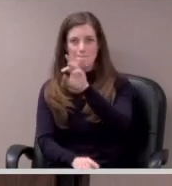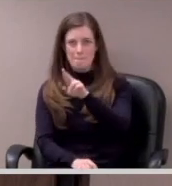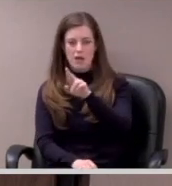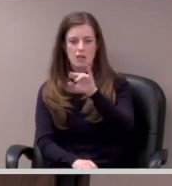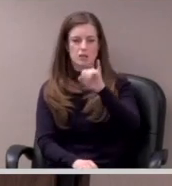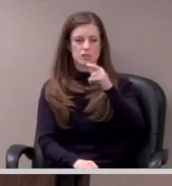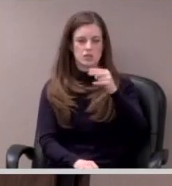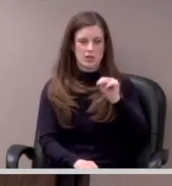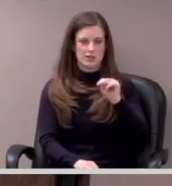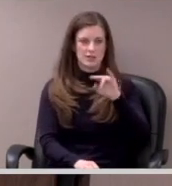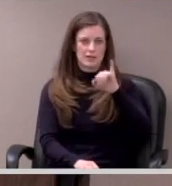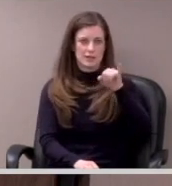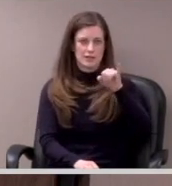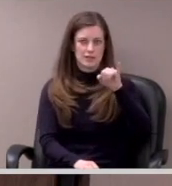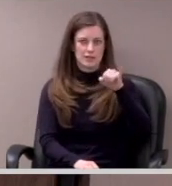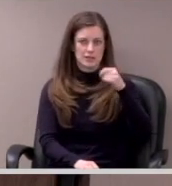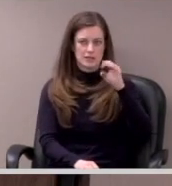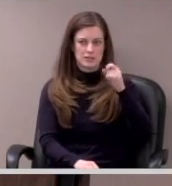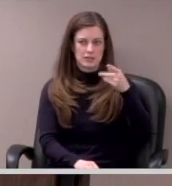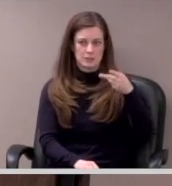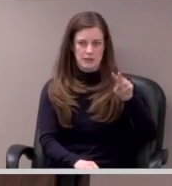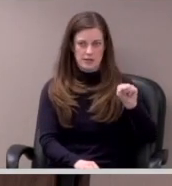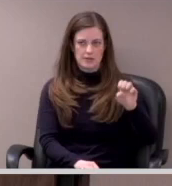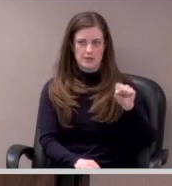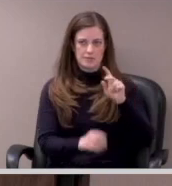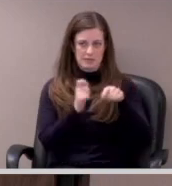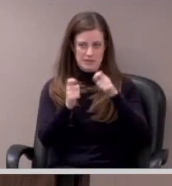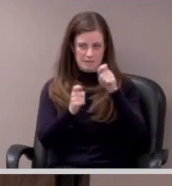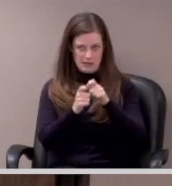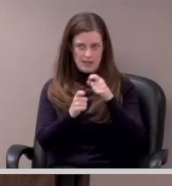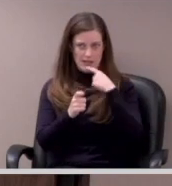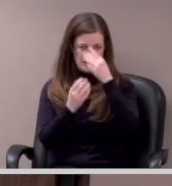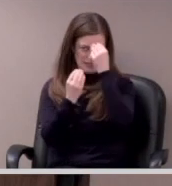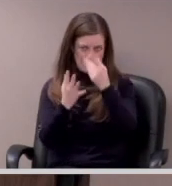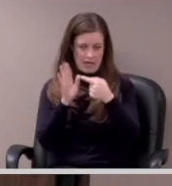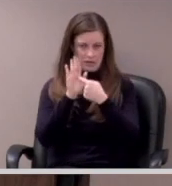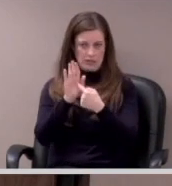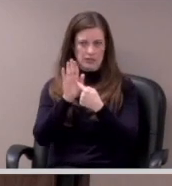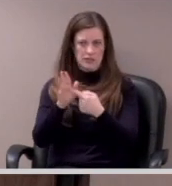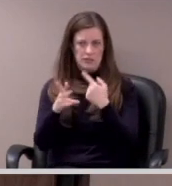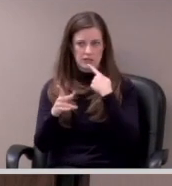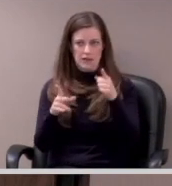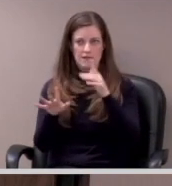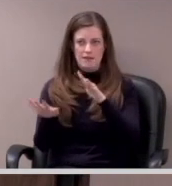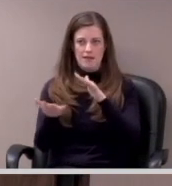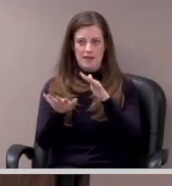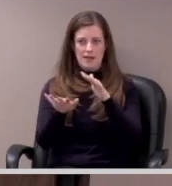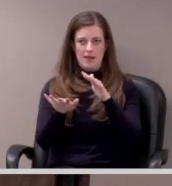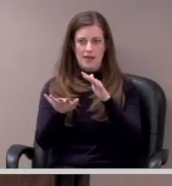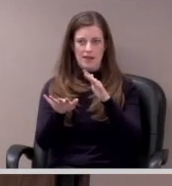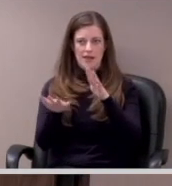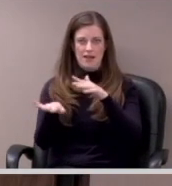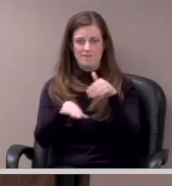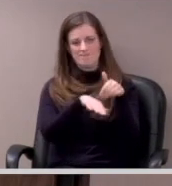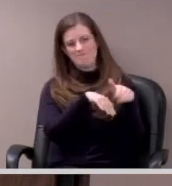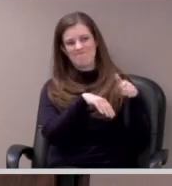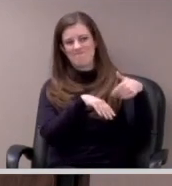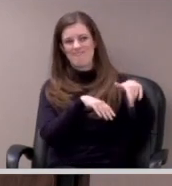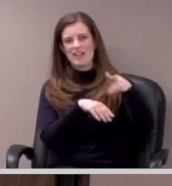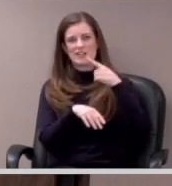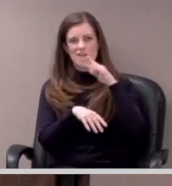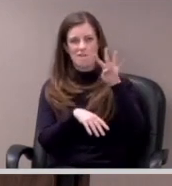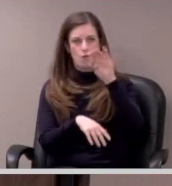and JCTMS specifically, the data indicated that they exited 4% of their enrollment last